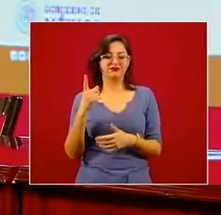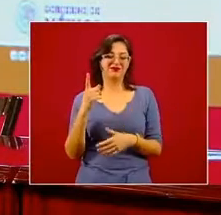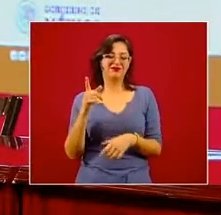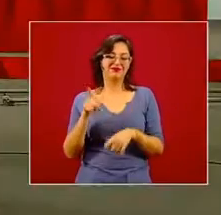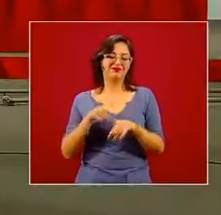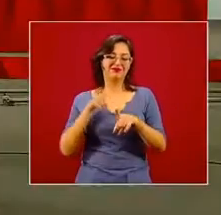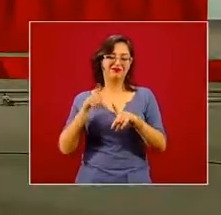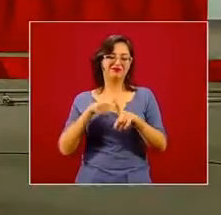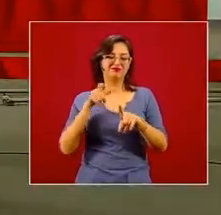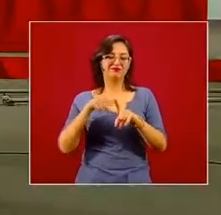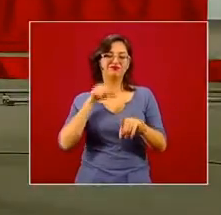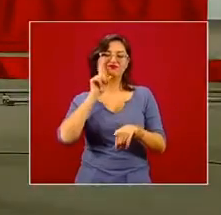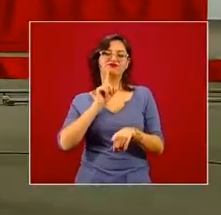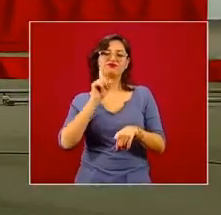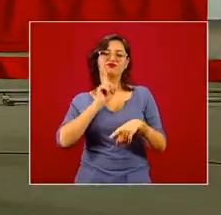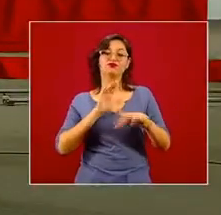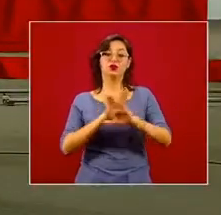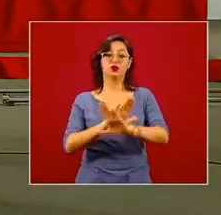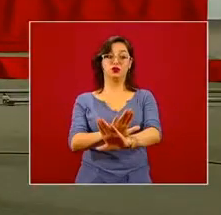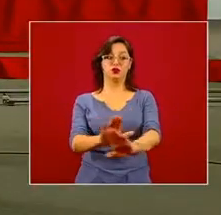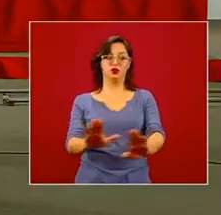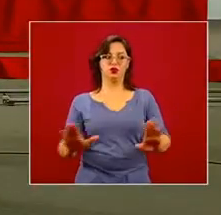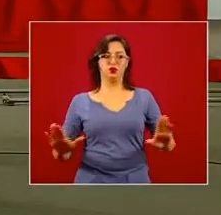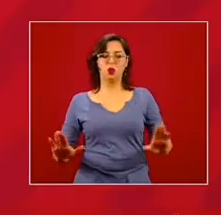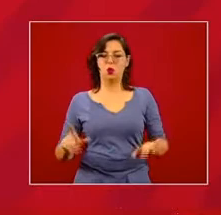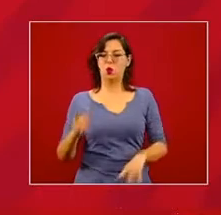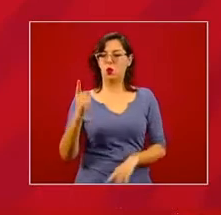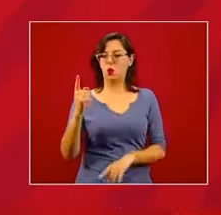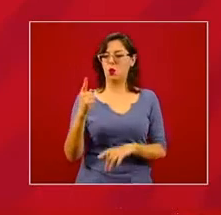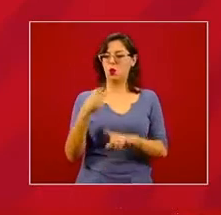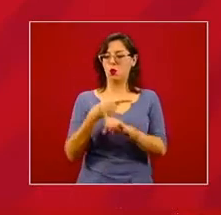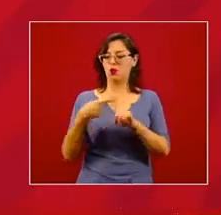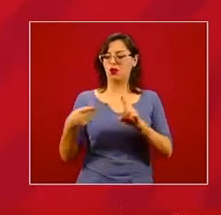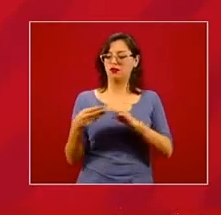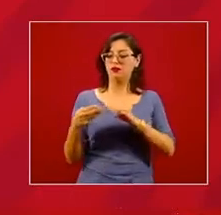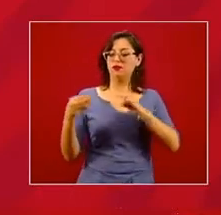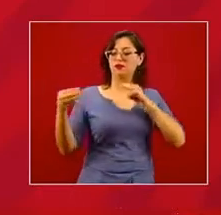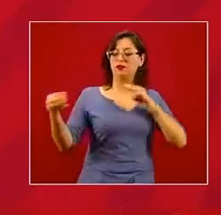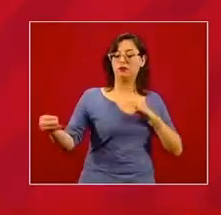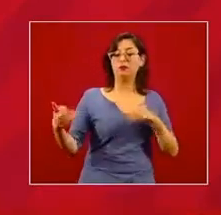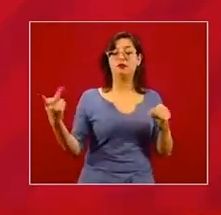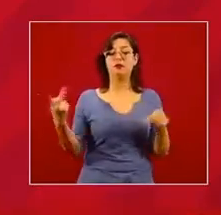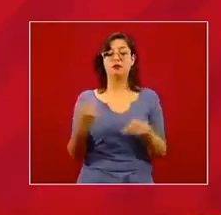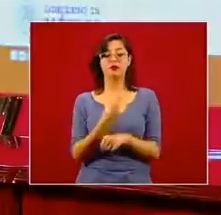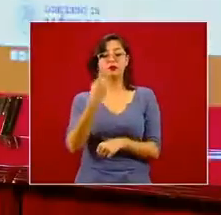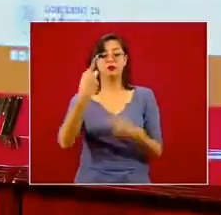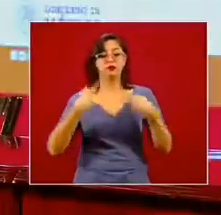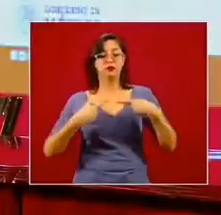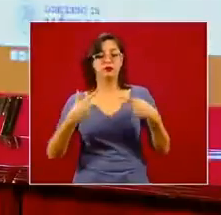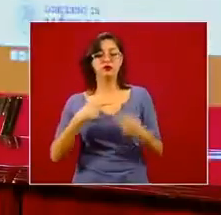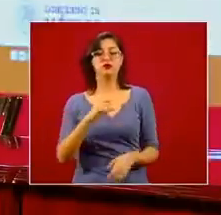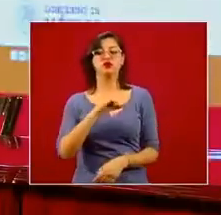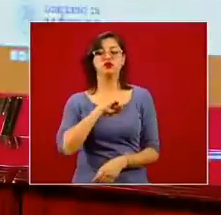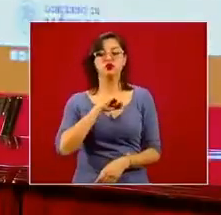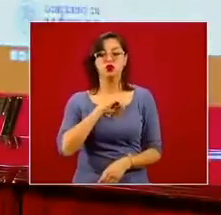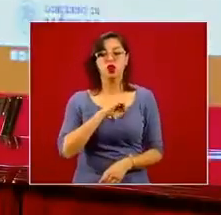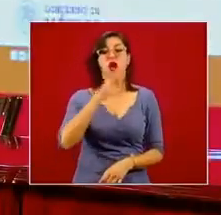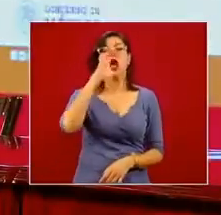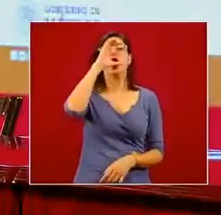This 1.5 meters from person to person, this safe distance